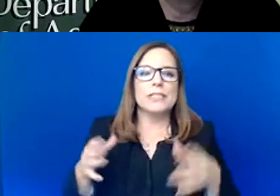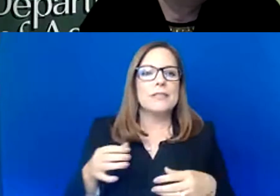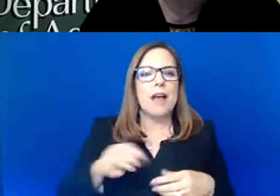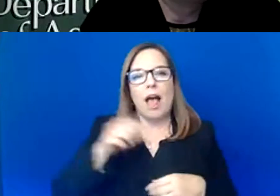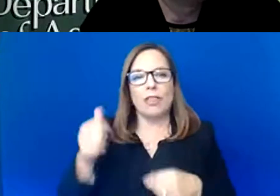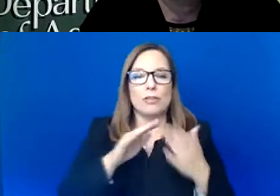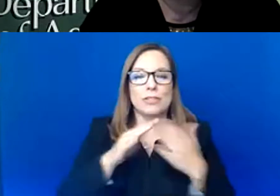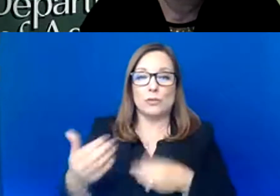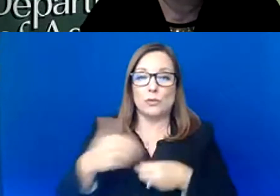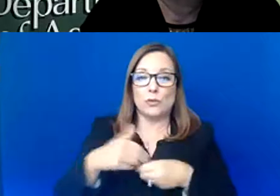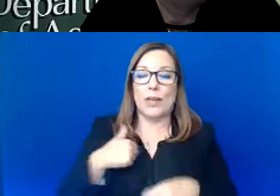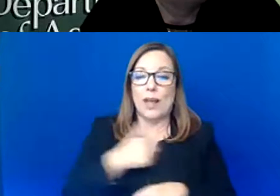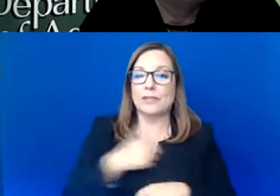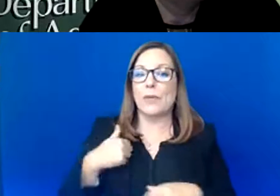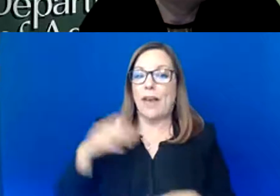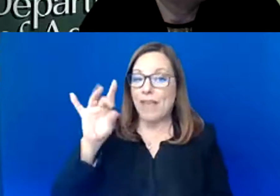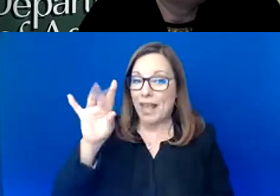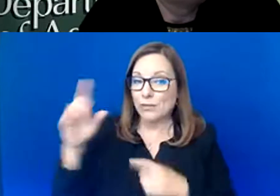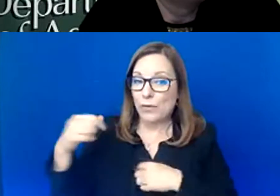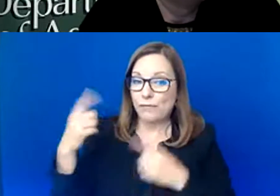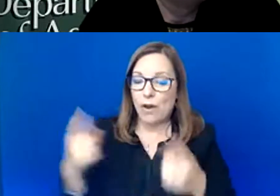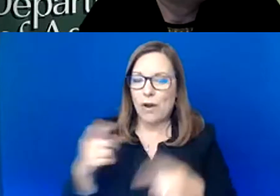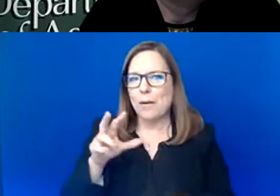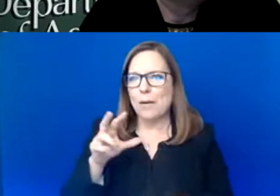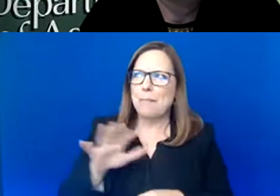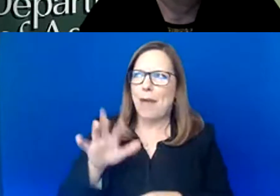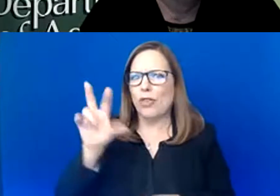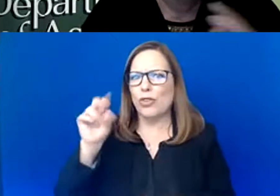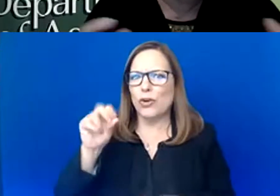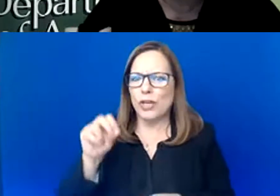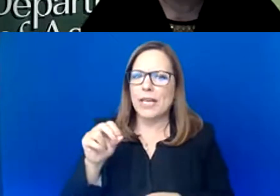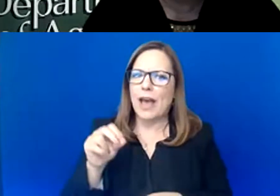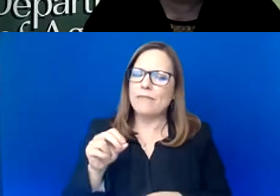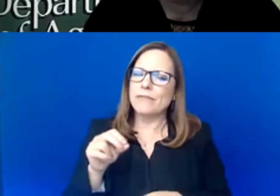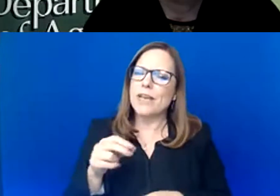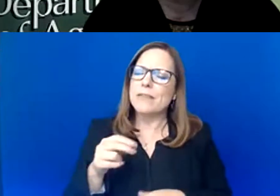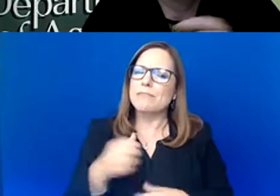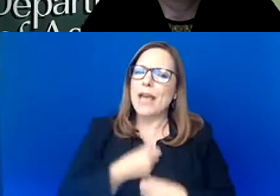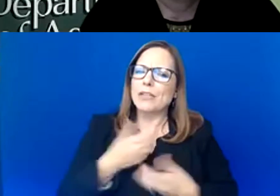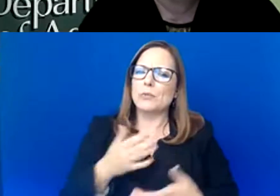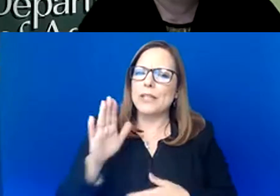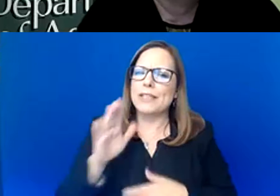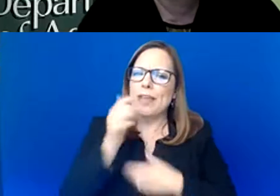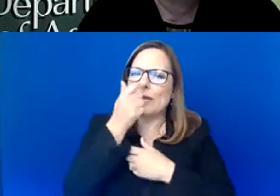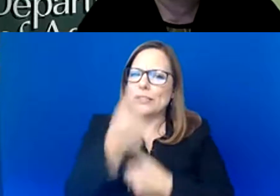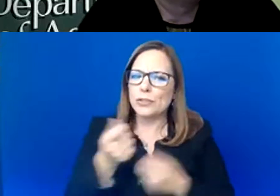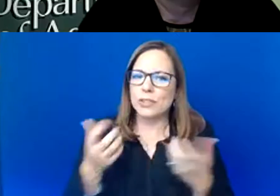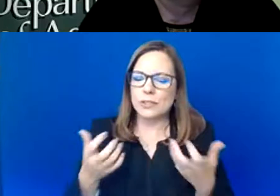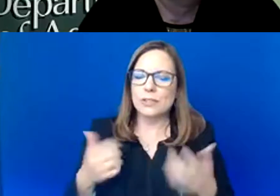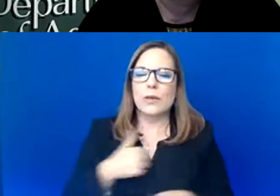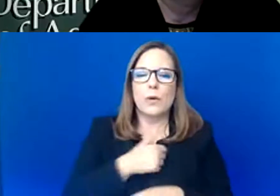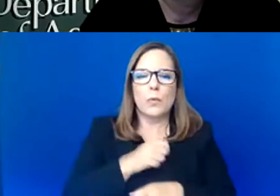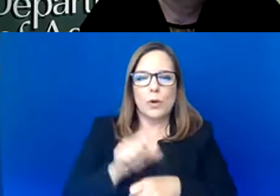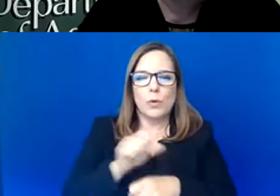about 30 have expressed interest. We are working to sort of become a hub that coordinates